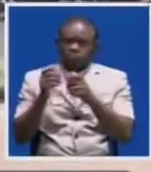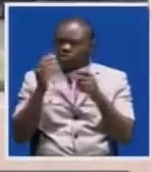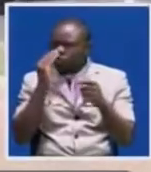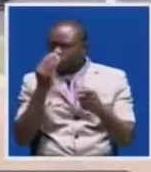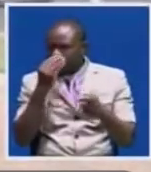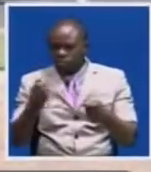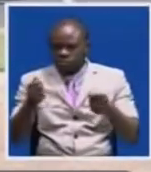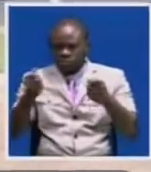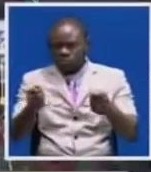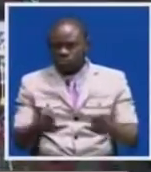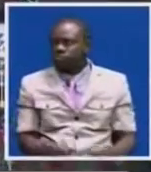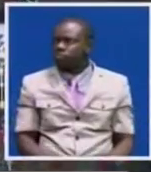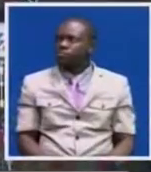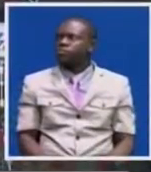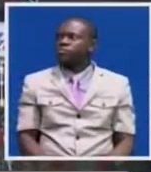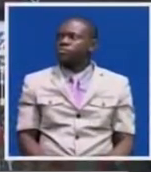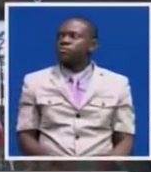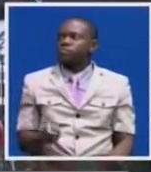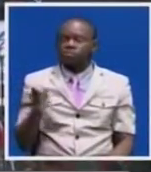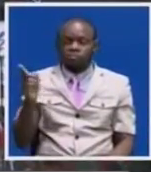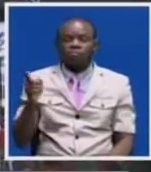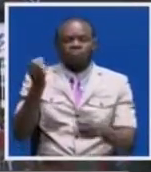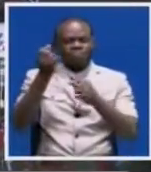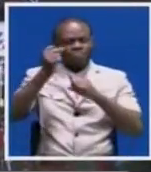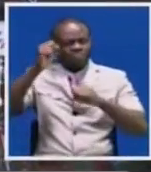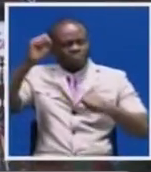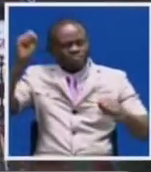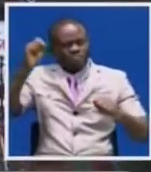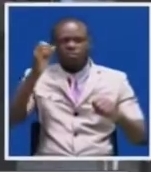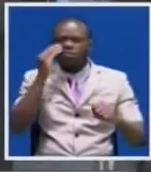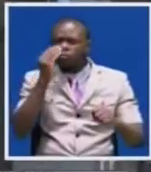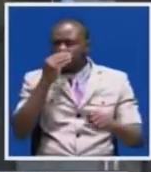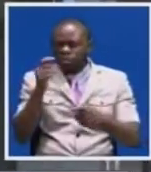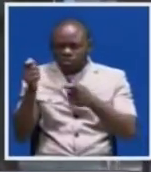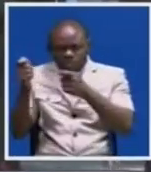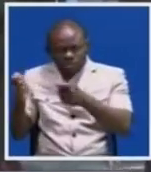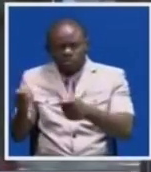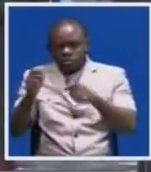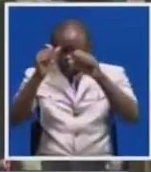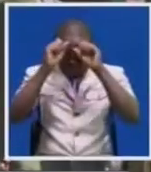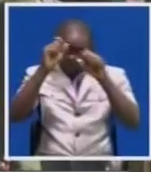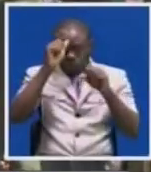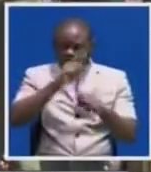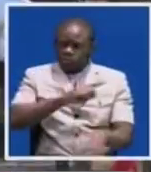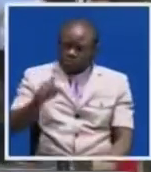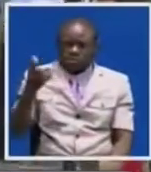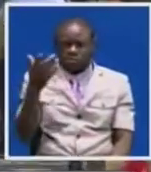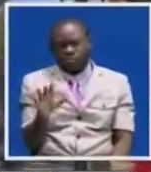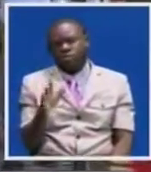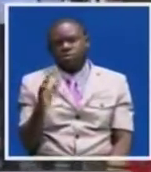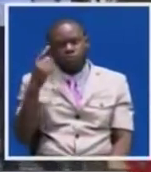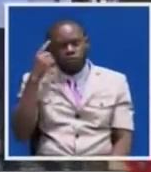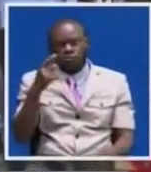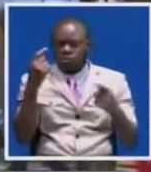Lungu presides over the wreath-laying ceremony that accompanies the commemoration of the Independence Day. The